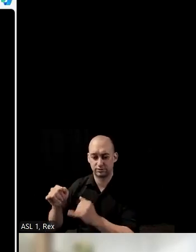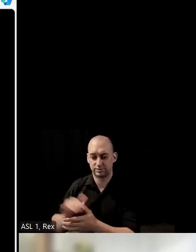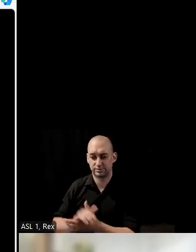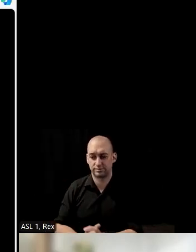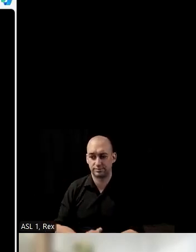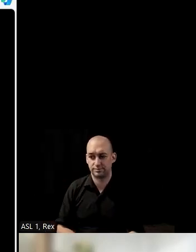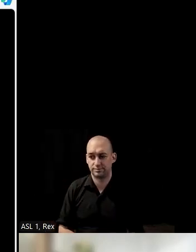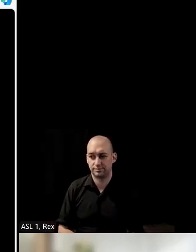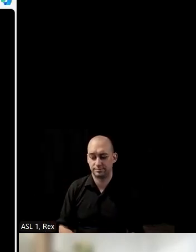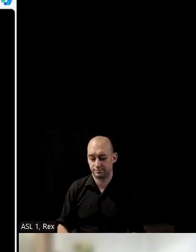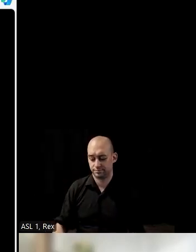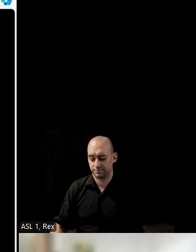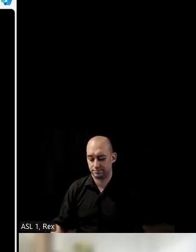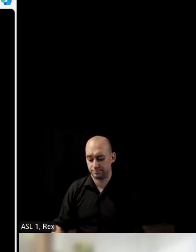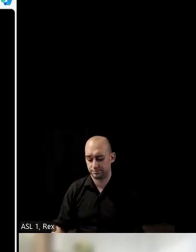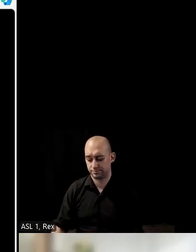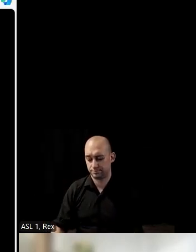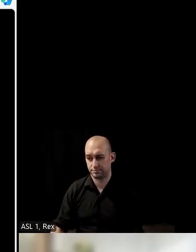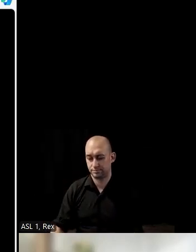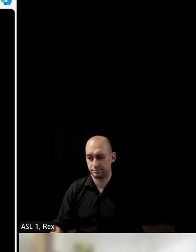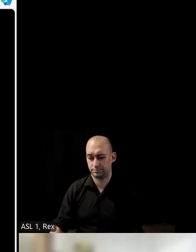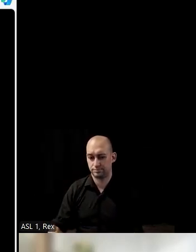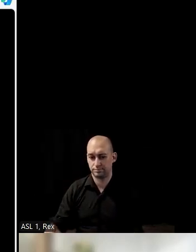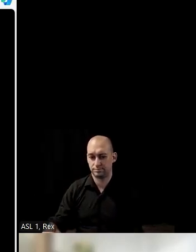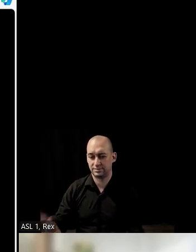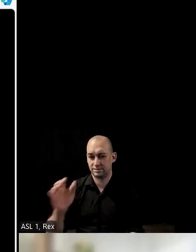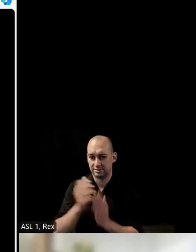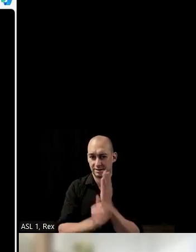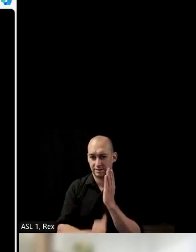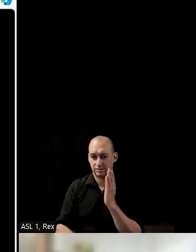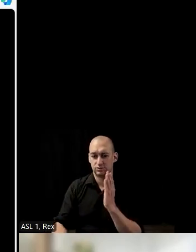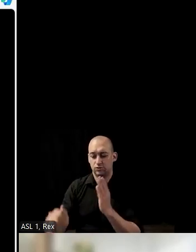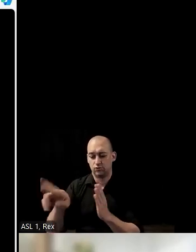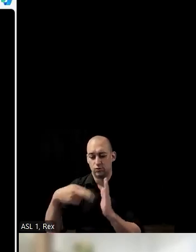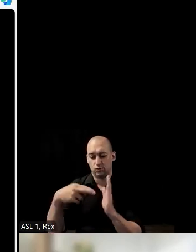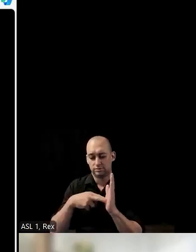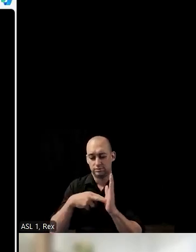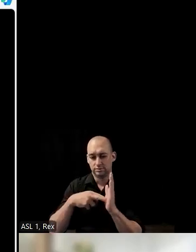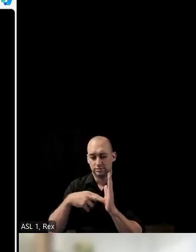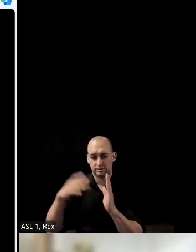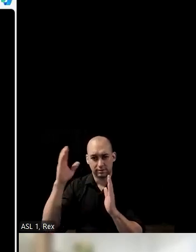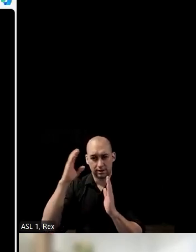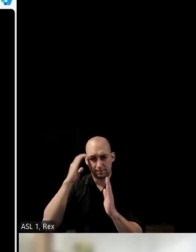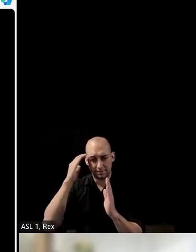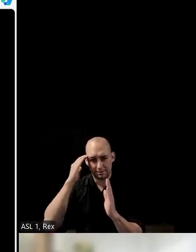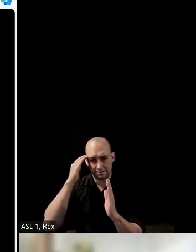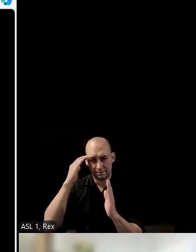And skills, roles, and competencies of community health workers fit very well with those care team navigators and the care